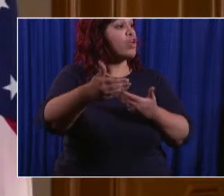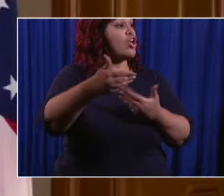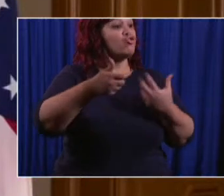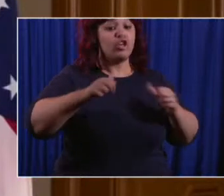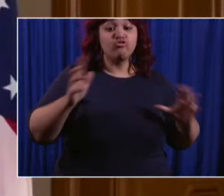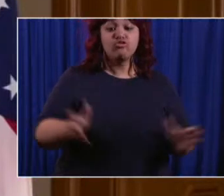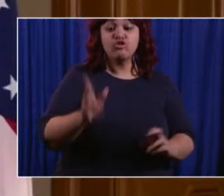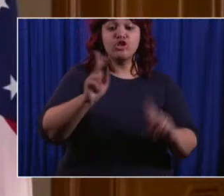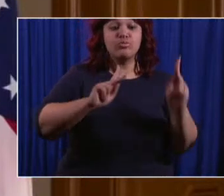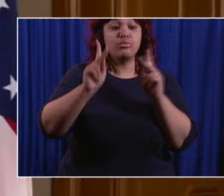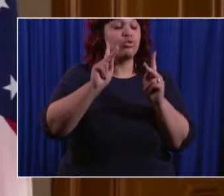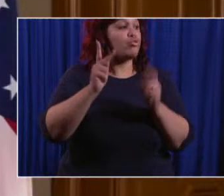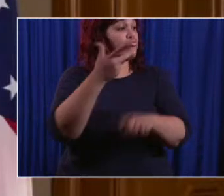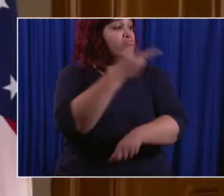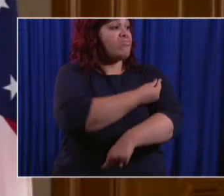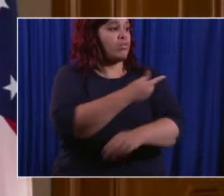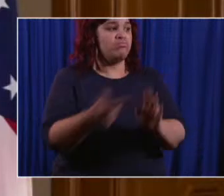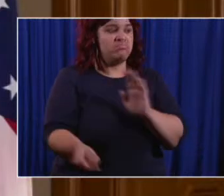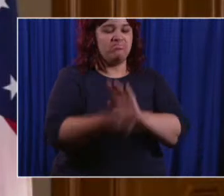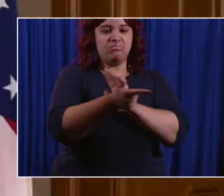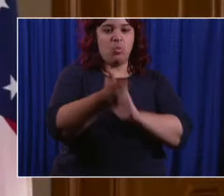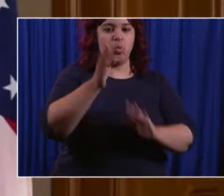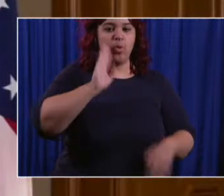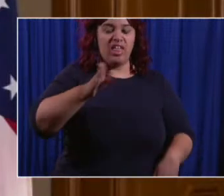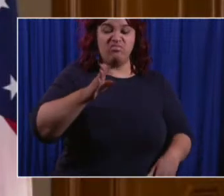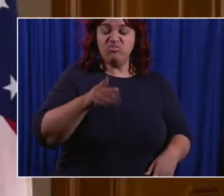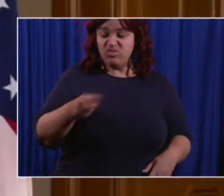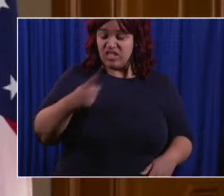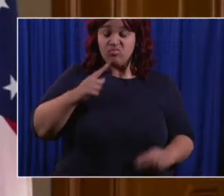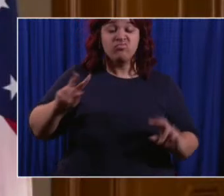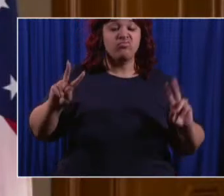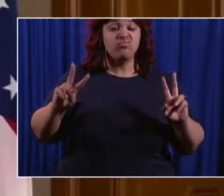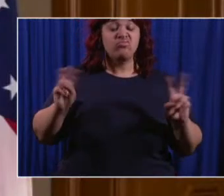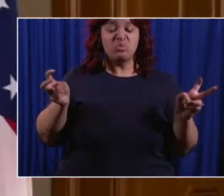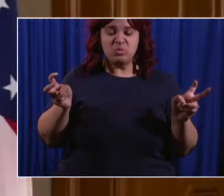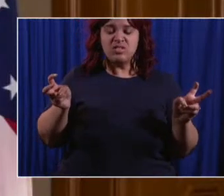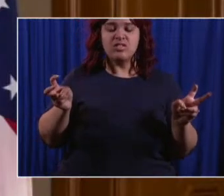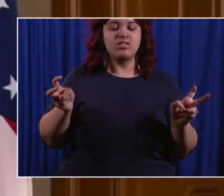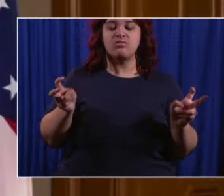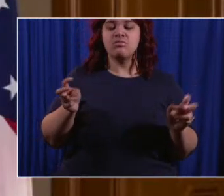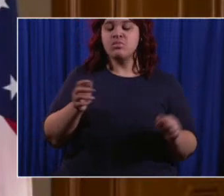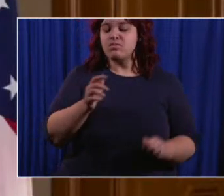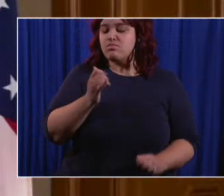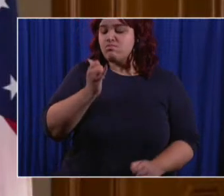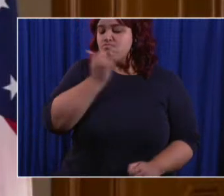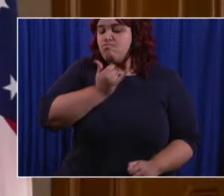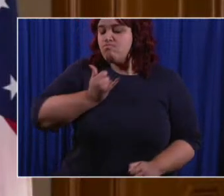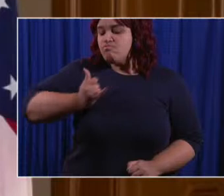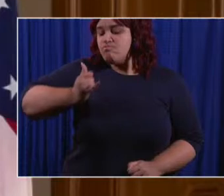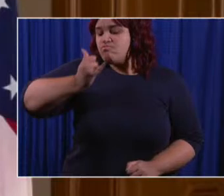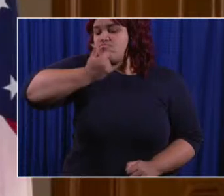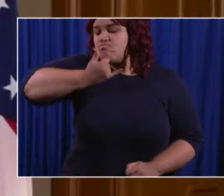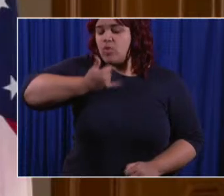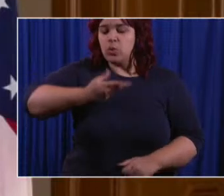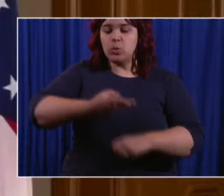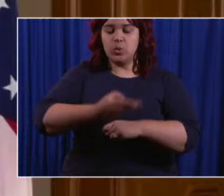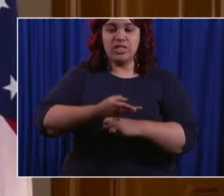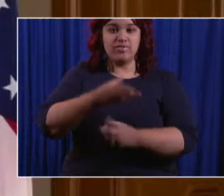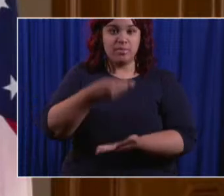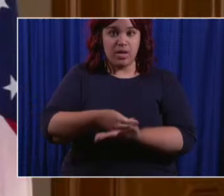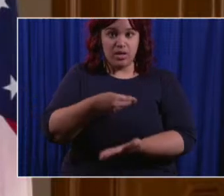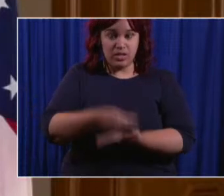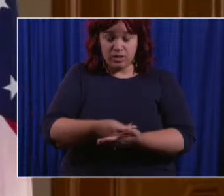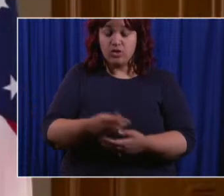of taxpayer dollars. So first, what do you say to that? And secondly, if this bill were to make it through the legislature and to your desk, would you veto